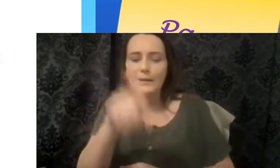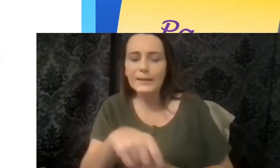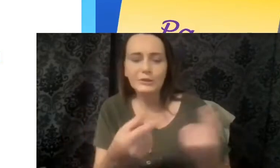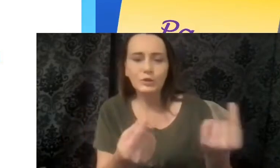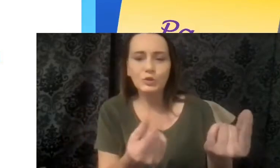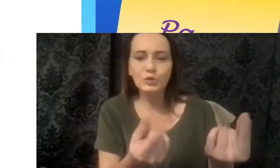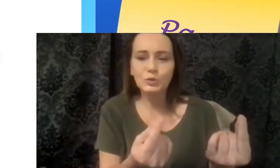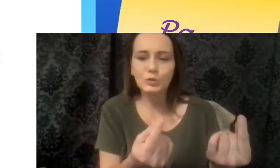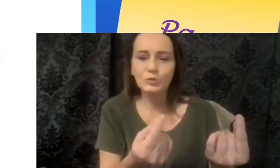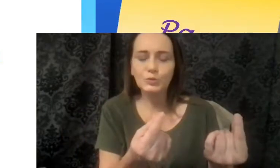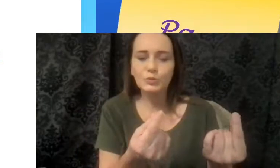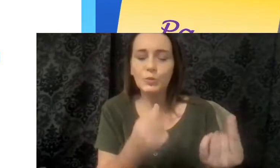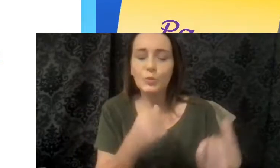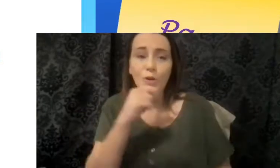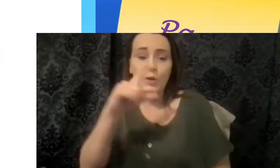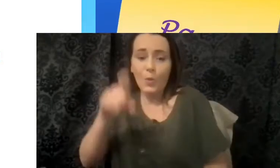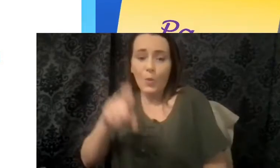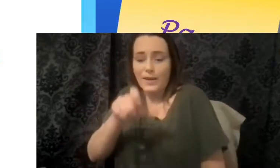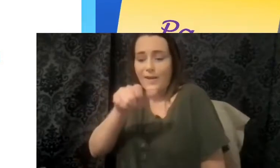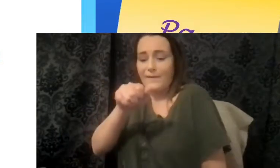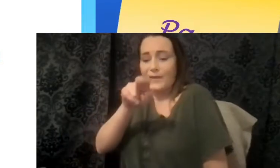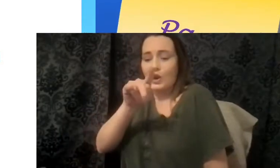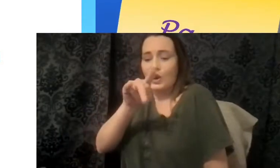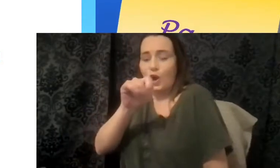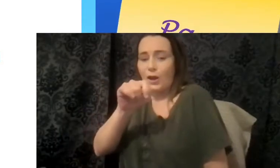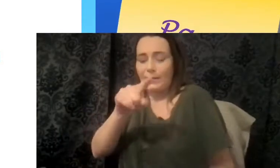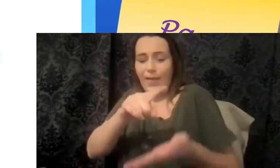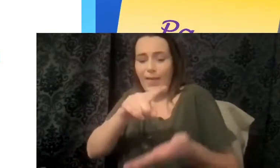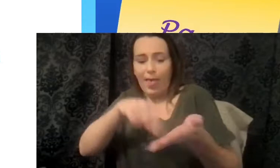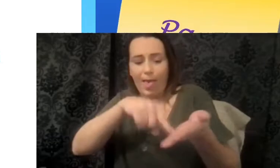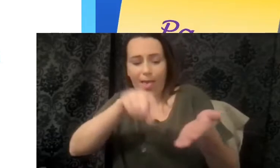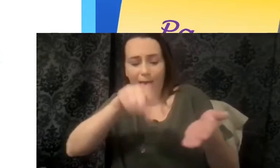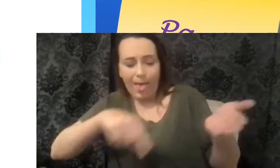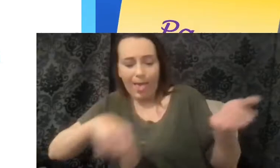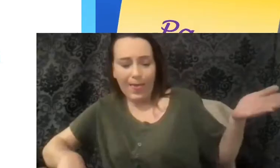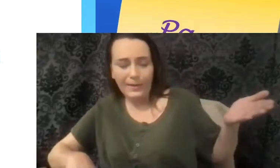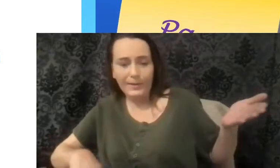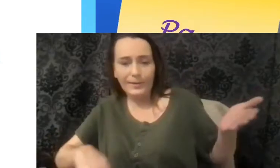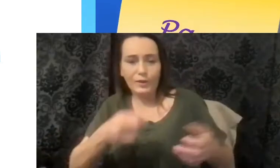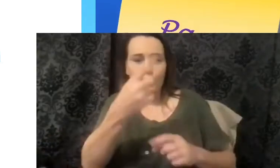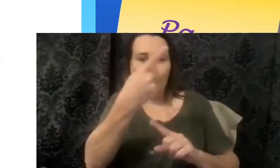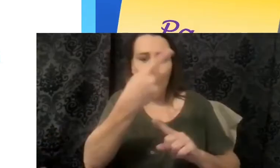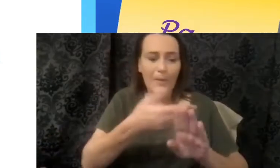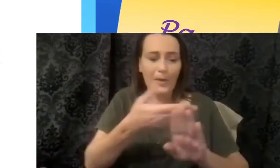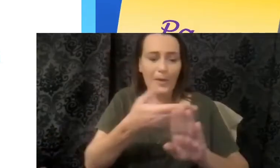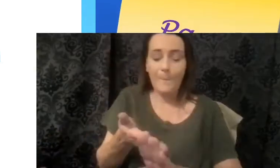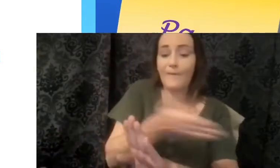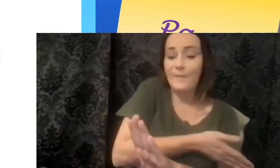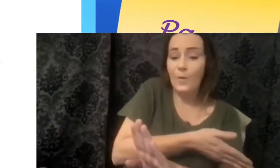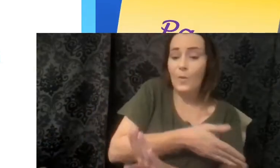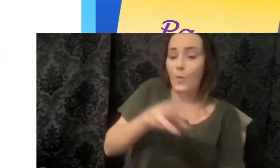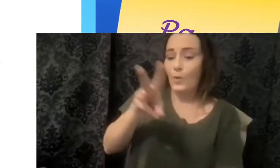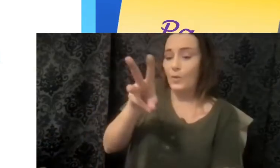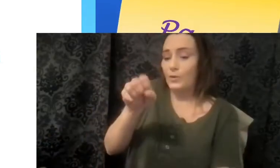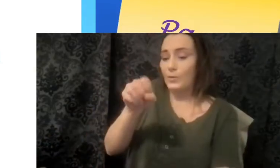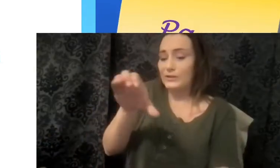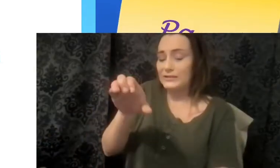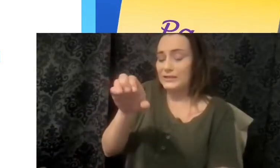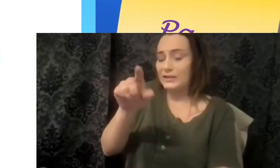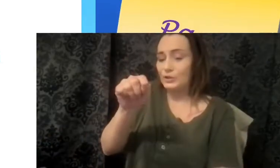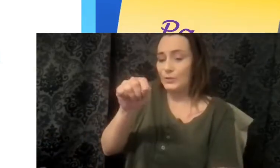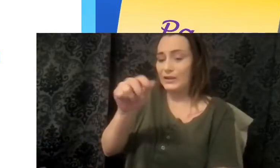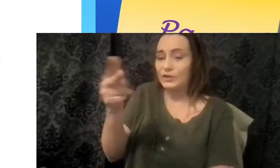to have an audit over the next 12 months before the next WSC in